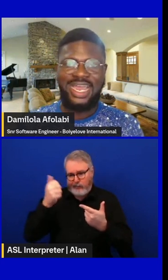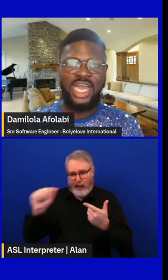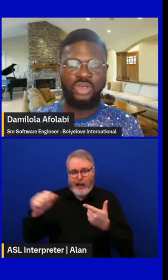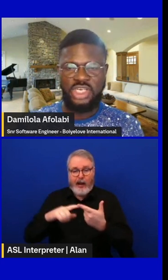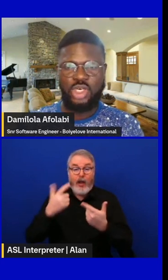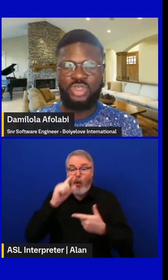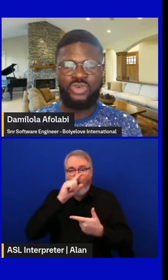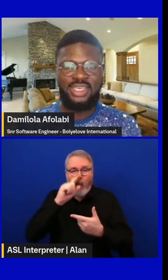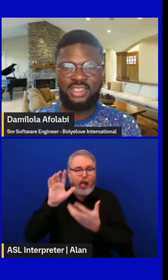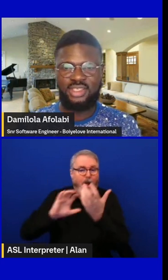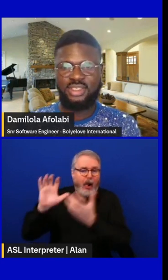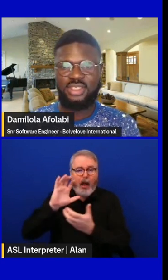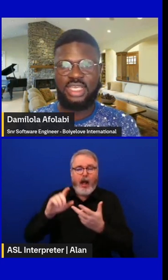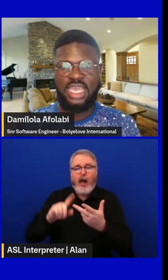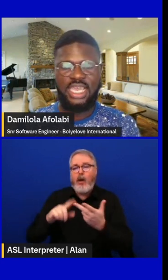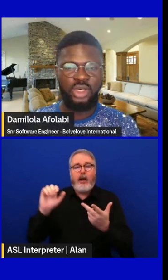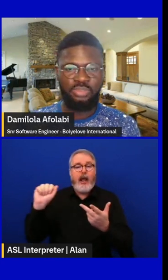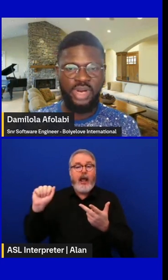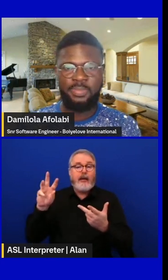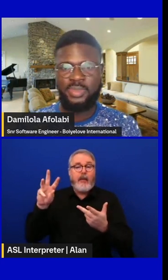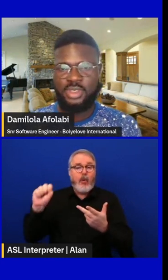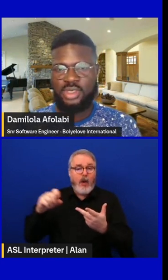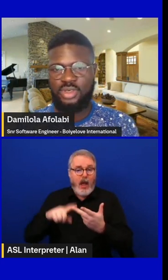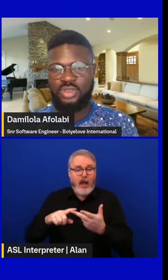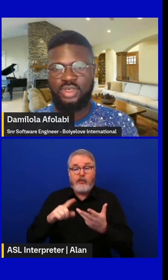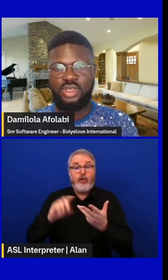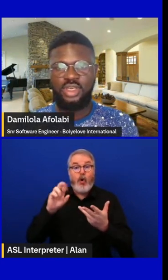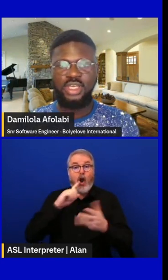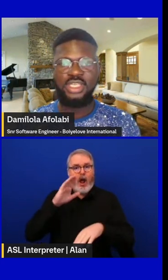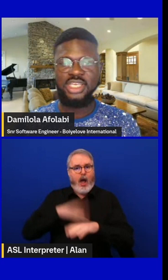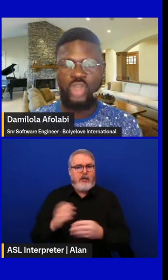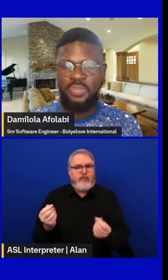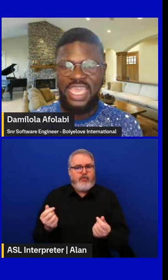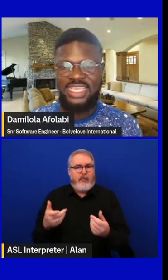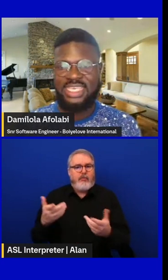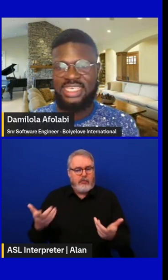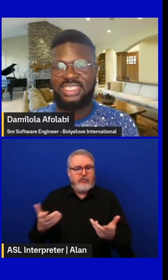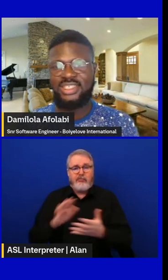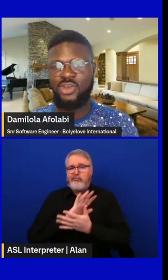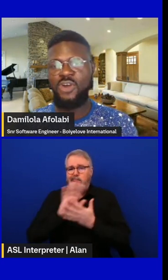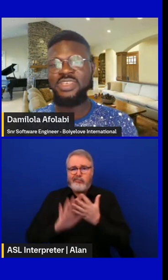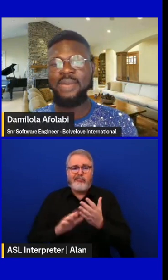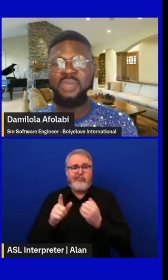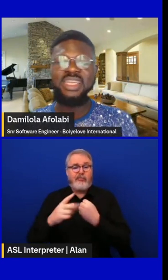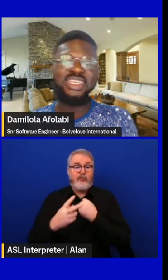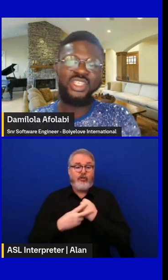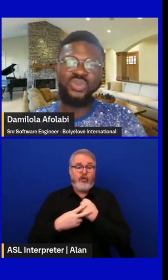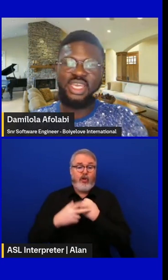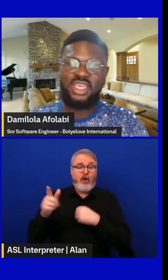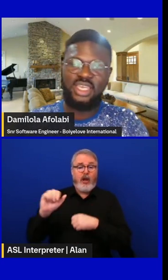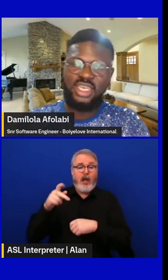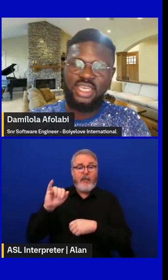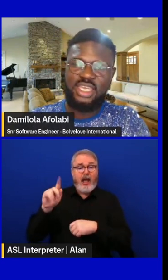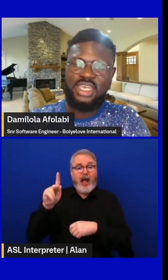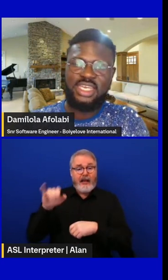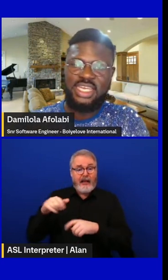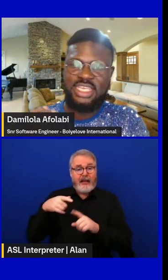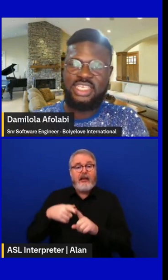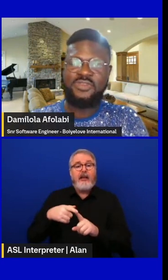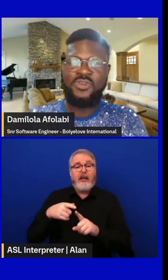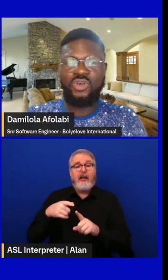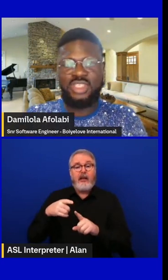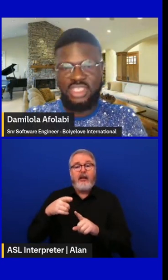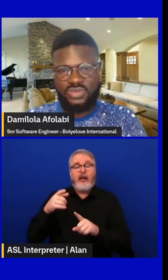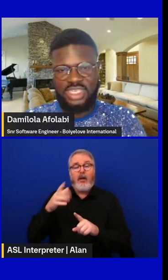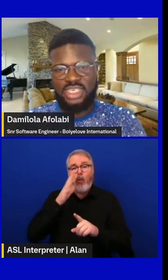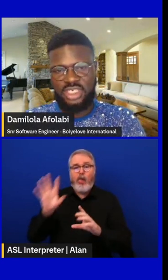Google Cloud, AWS, and on-prem. They store API keys of their payment gateway in a